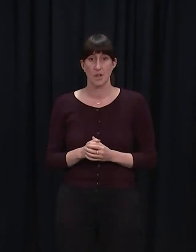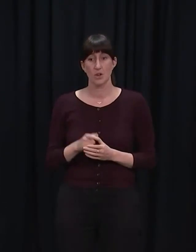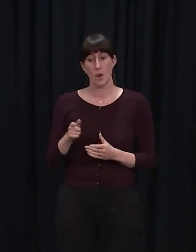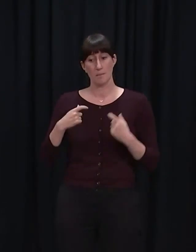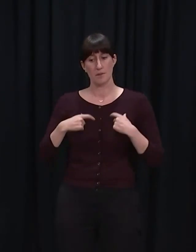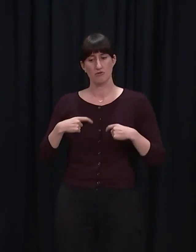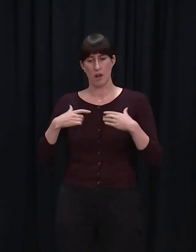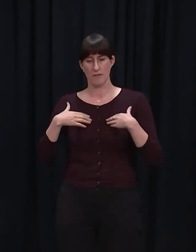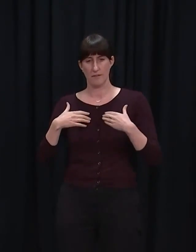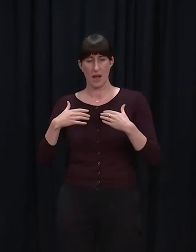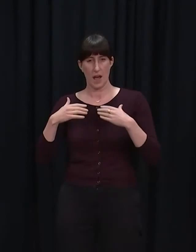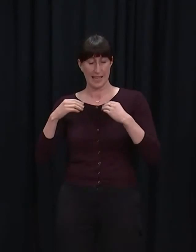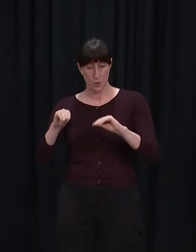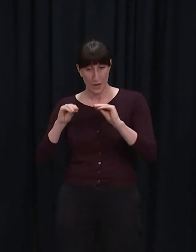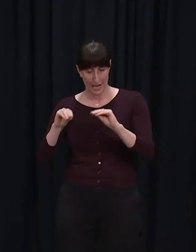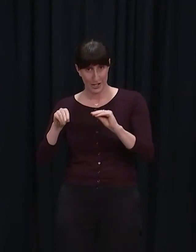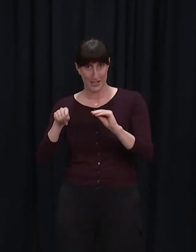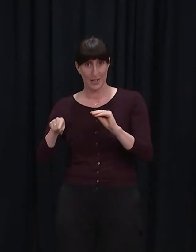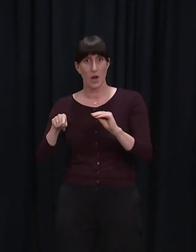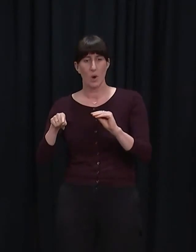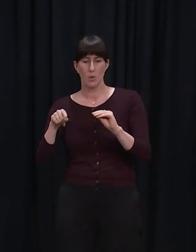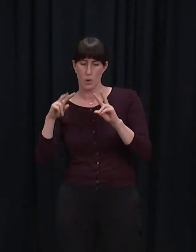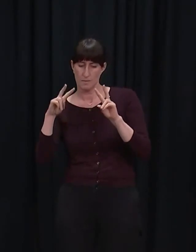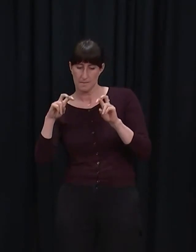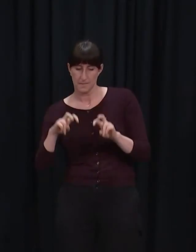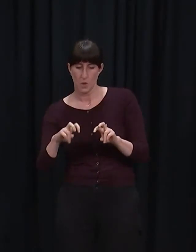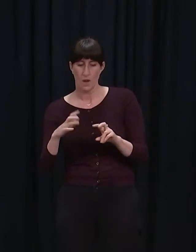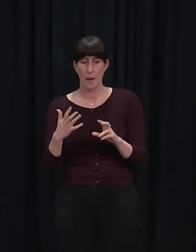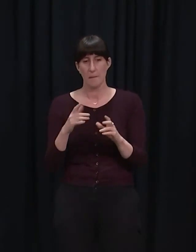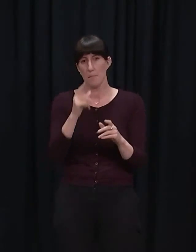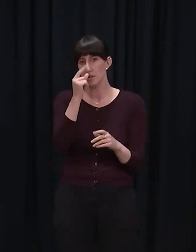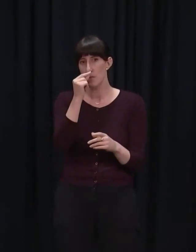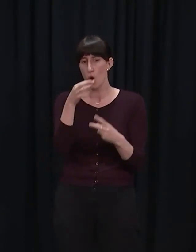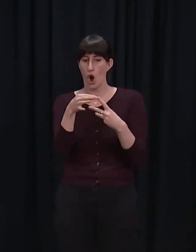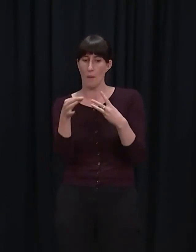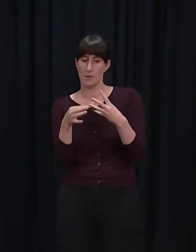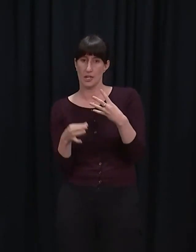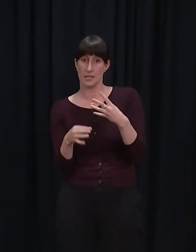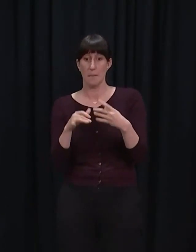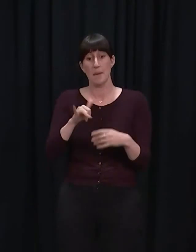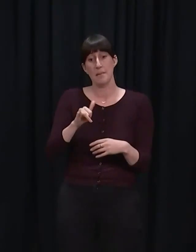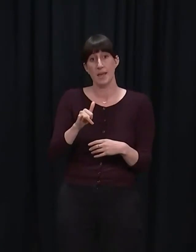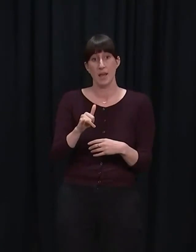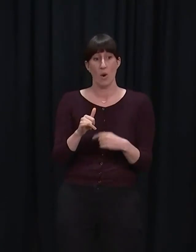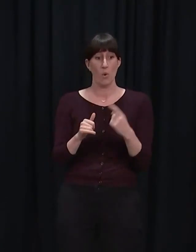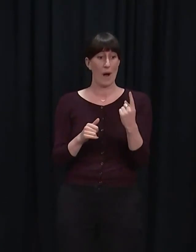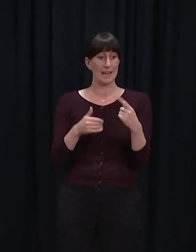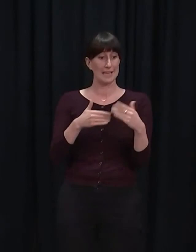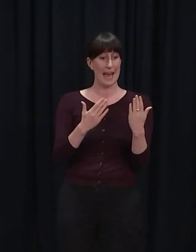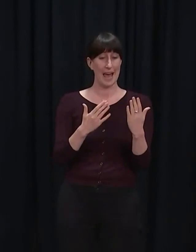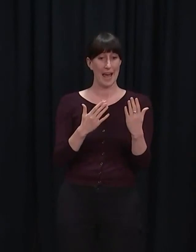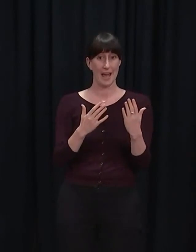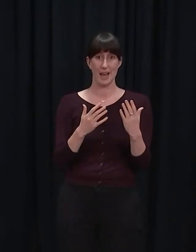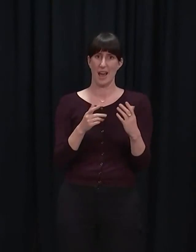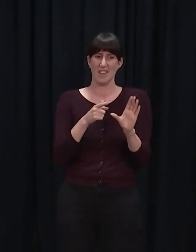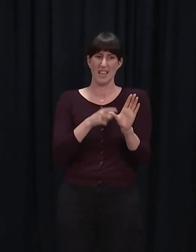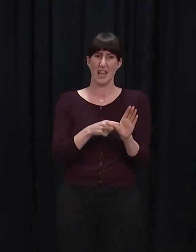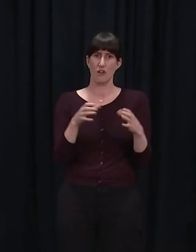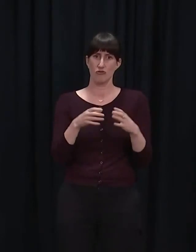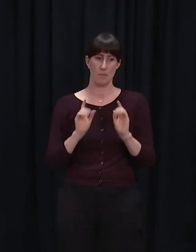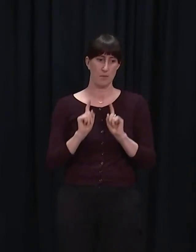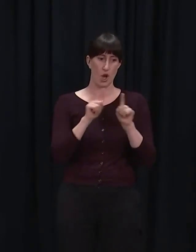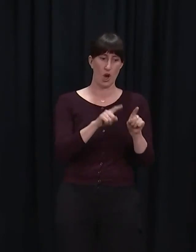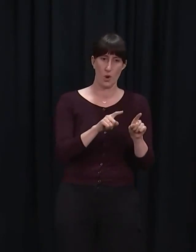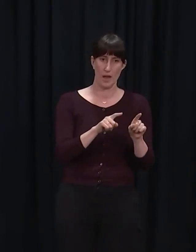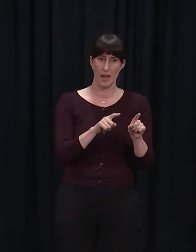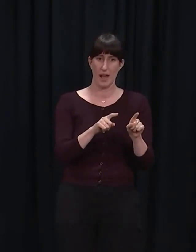exploring involve groups of students attending on different days in order to keep numbers lower. I've also asked them to consider